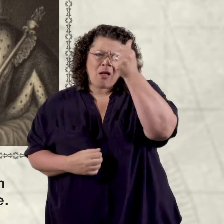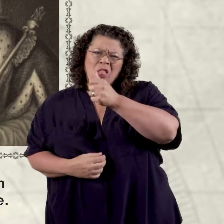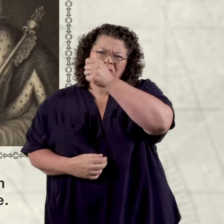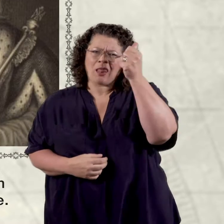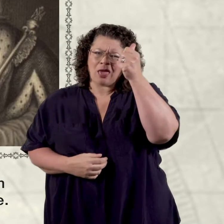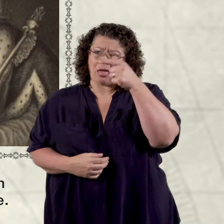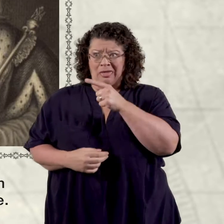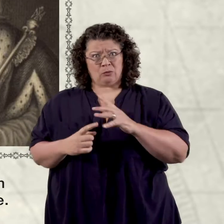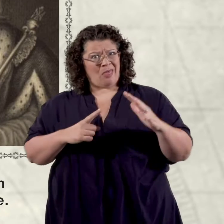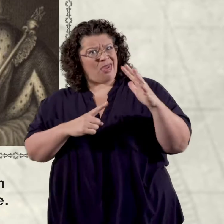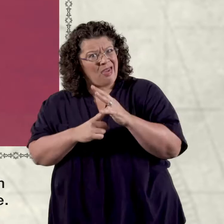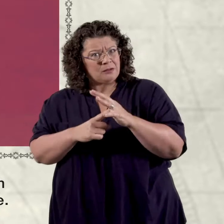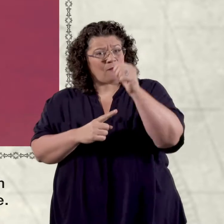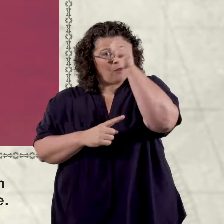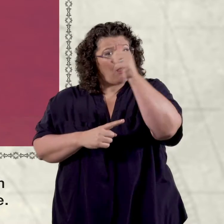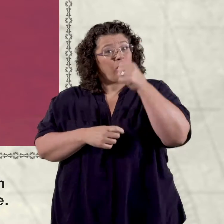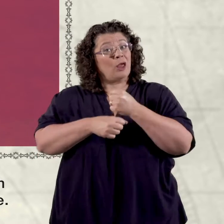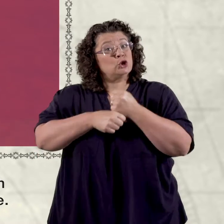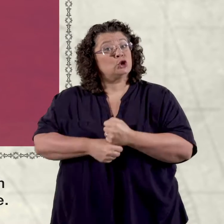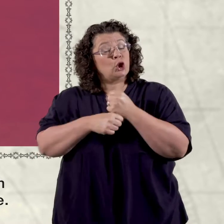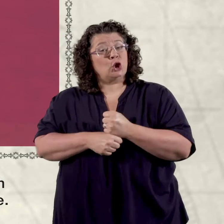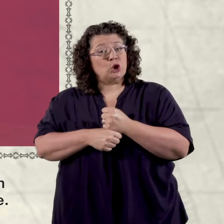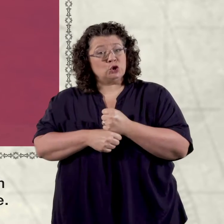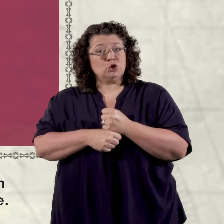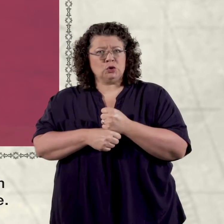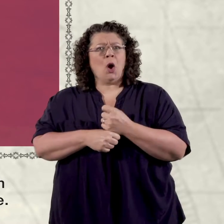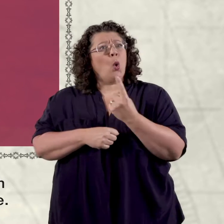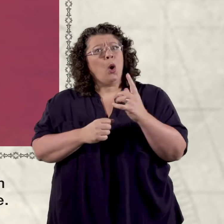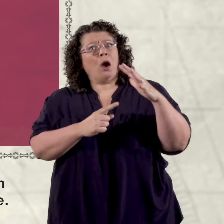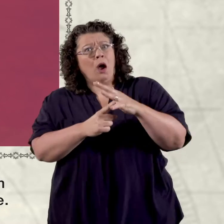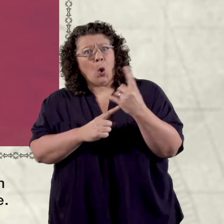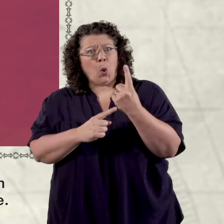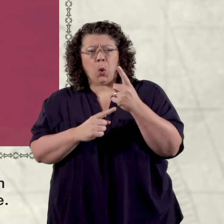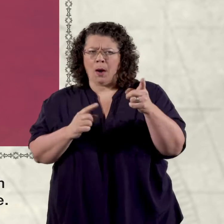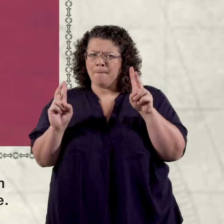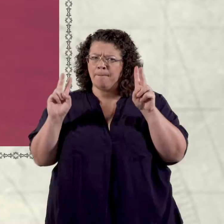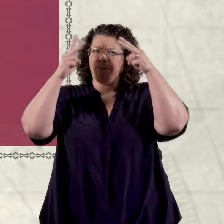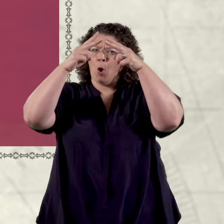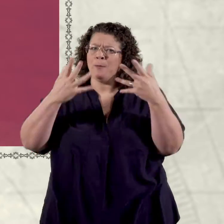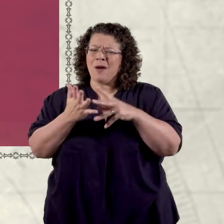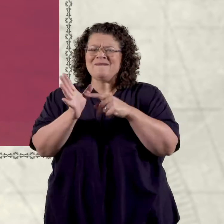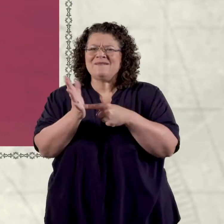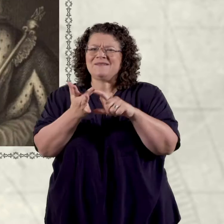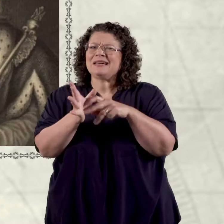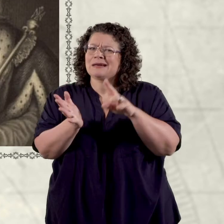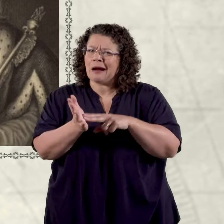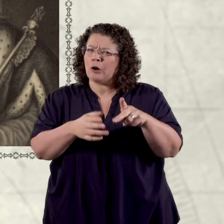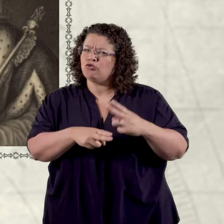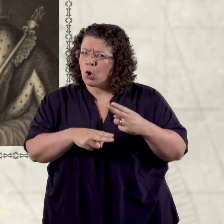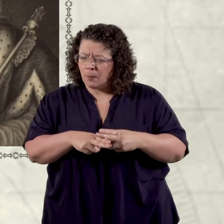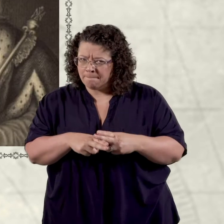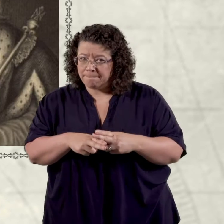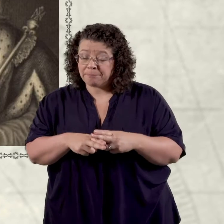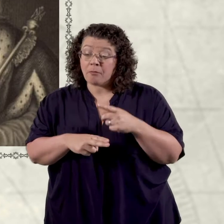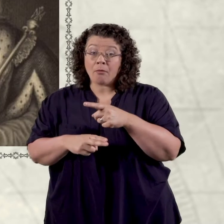and the head of the Catholic Church was the Pope in the Vatican in Rome. And because the king, Henry VII,